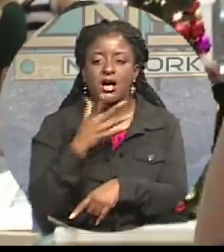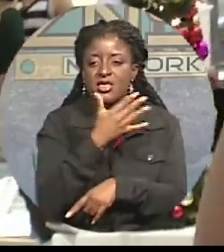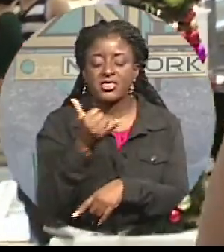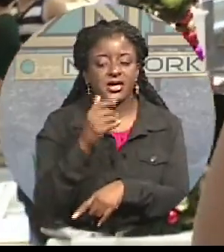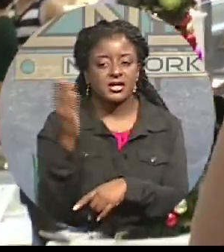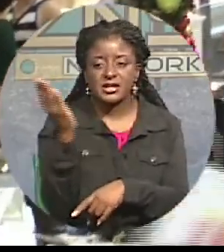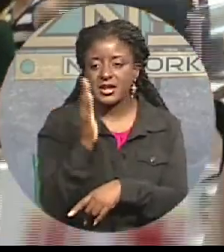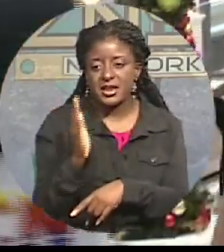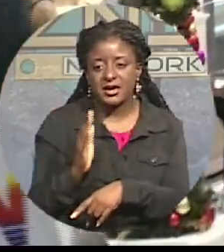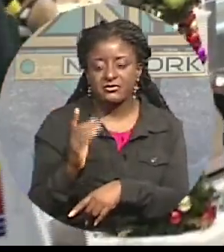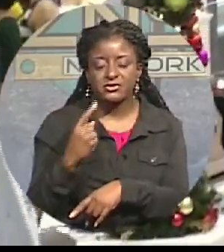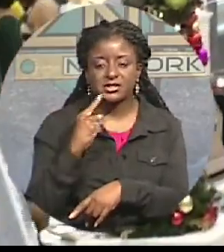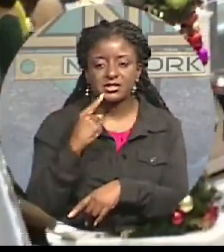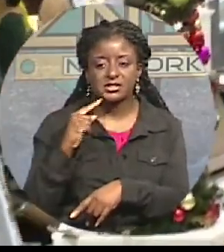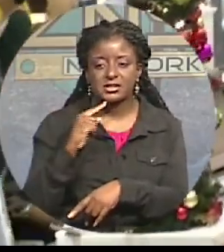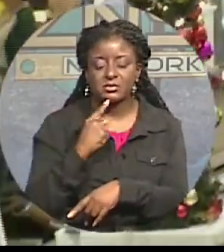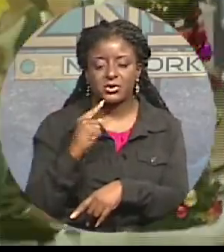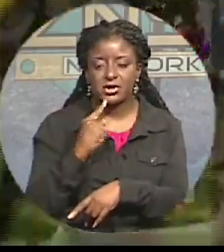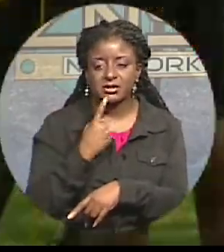never disappoint them.